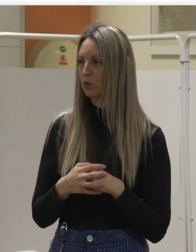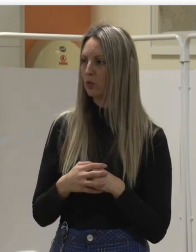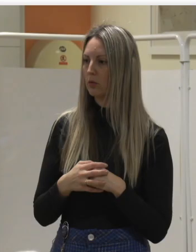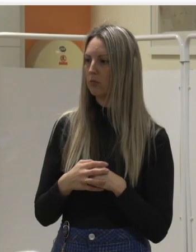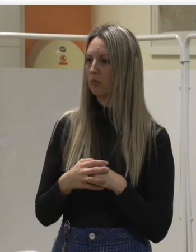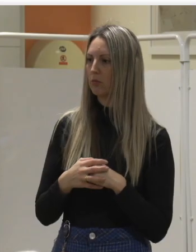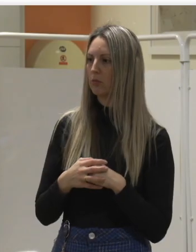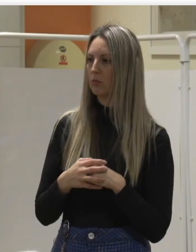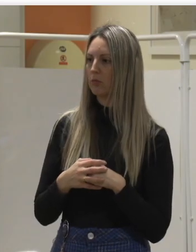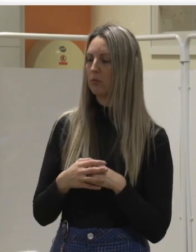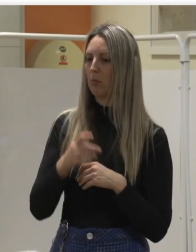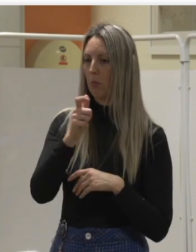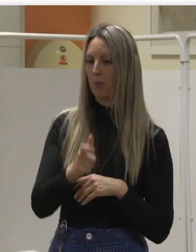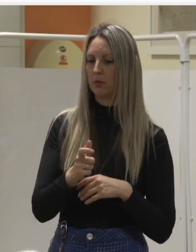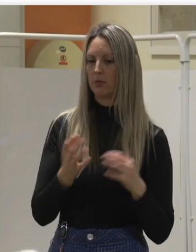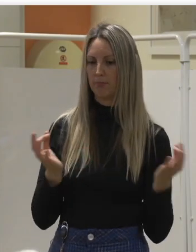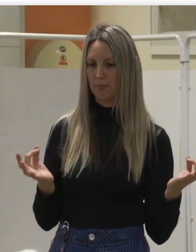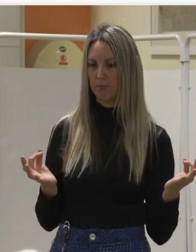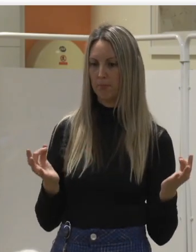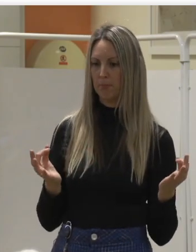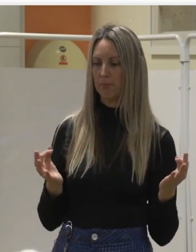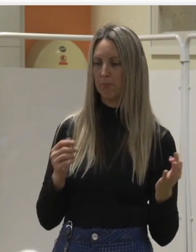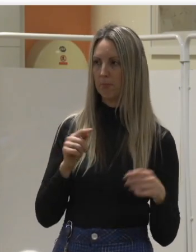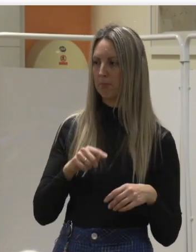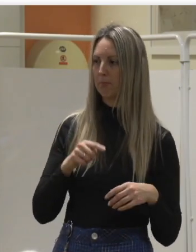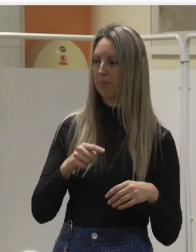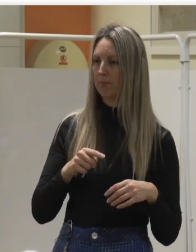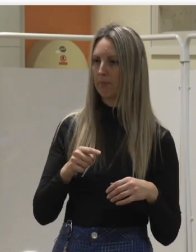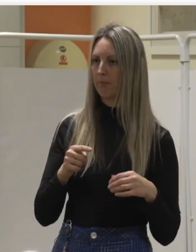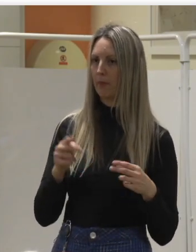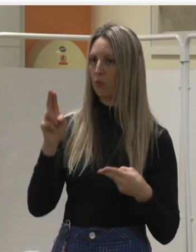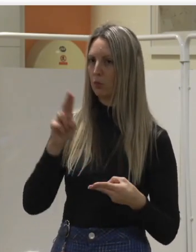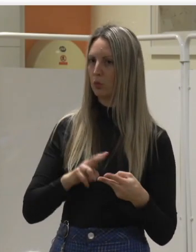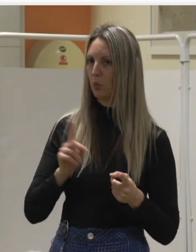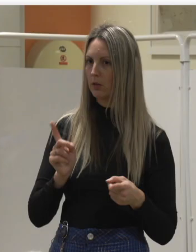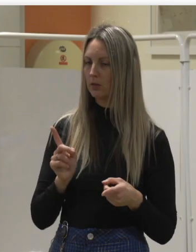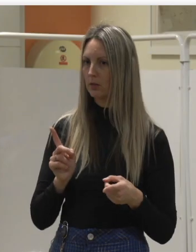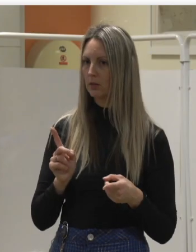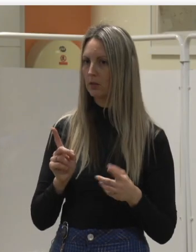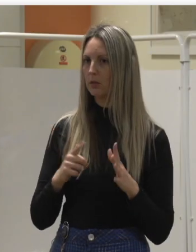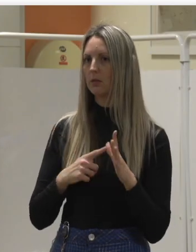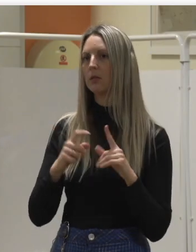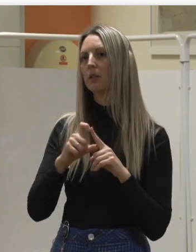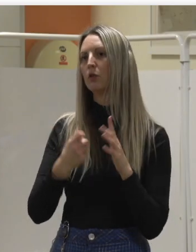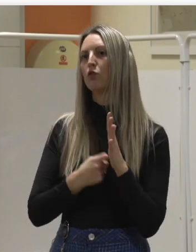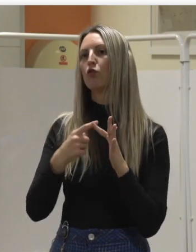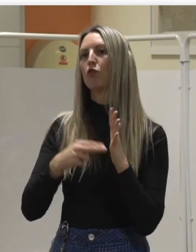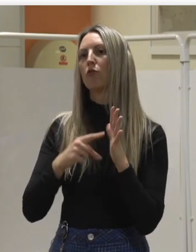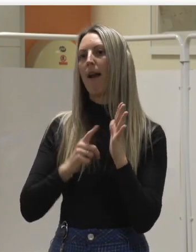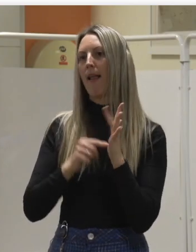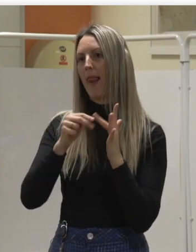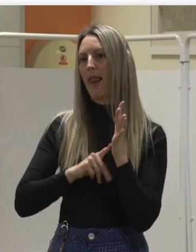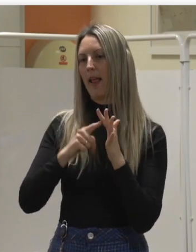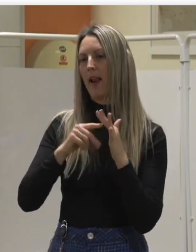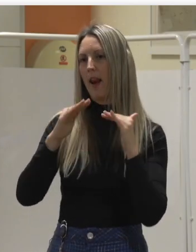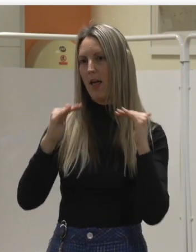somebody does meditation, it does help in reducing the adrenaline and noradrenaline levels.